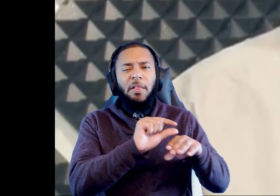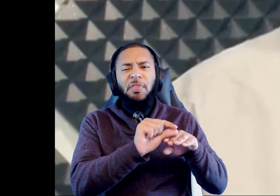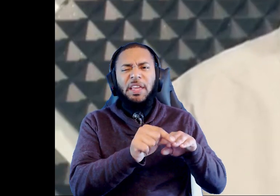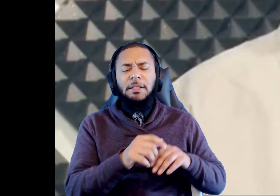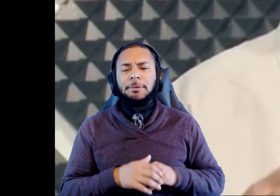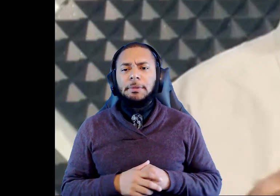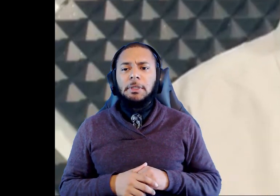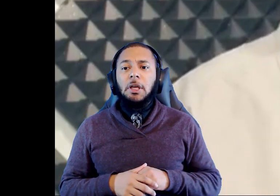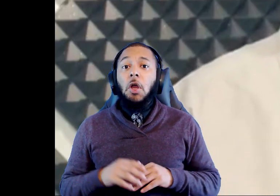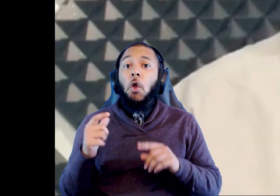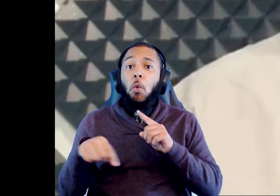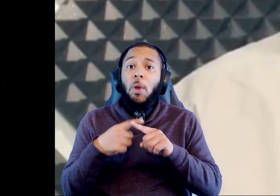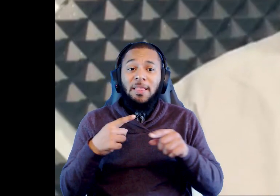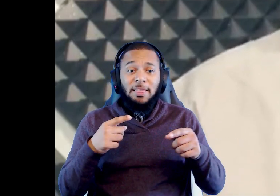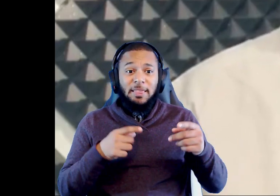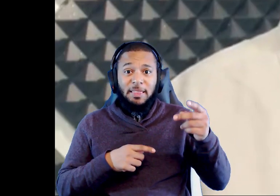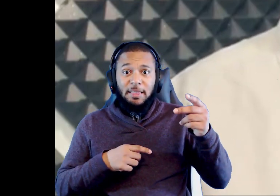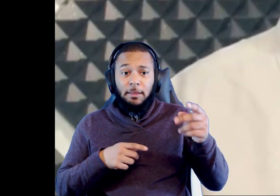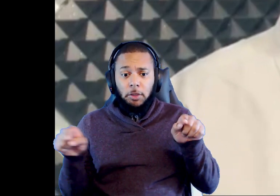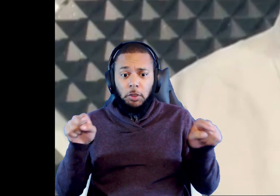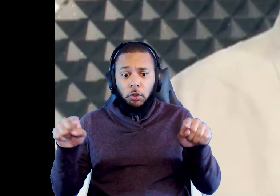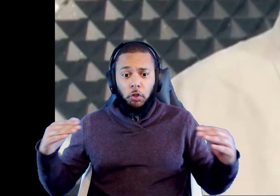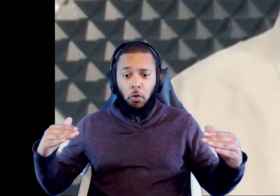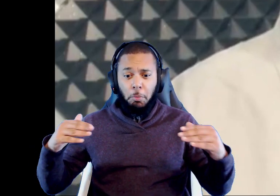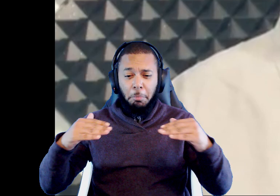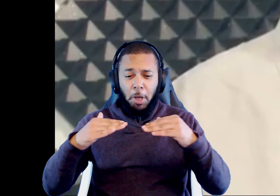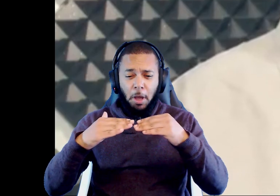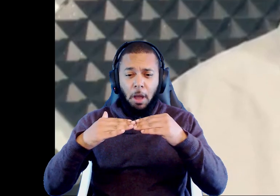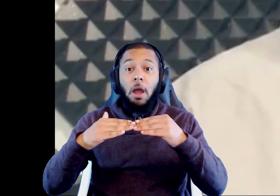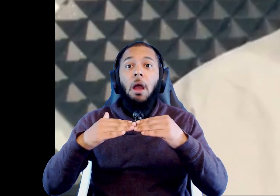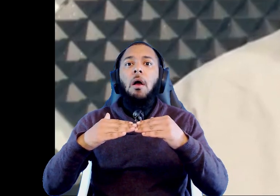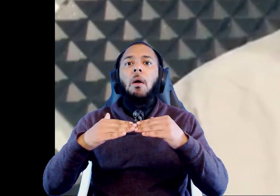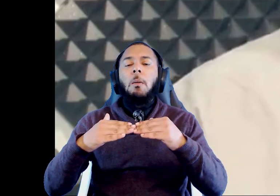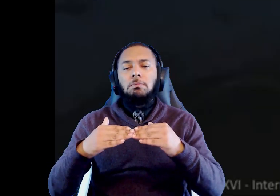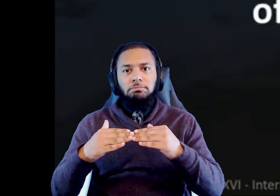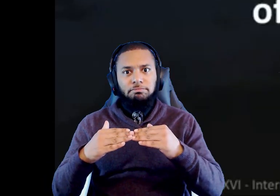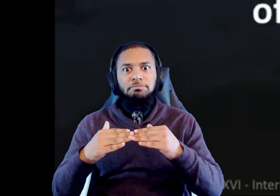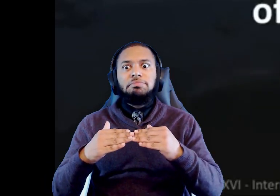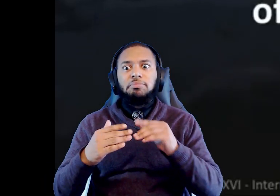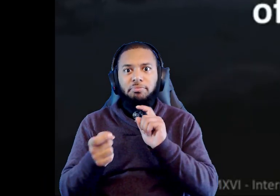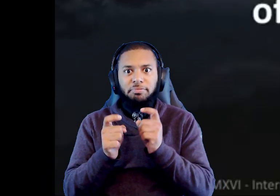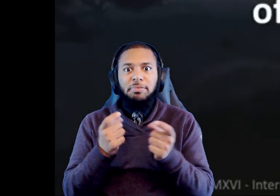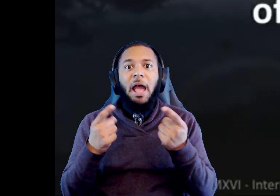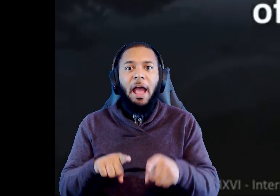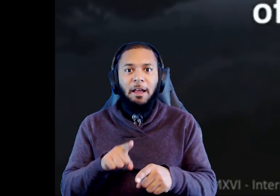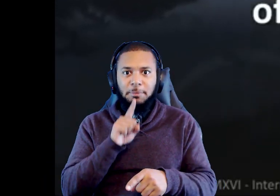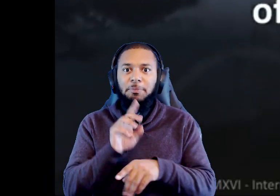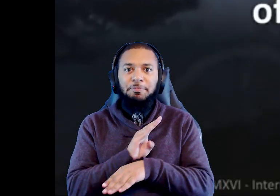pieces of crust meet each other, there's a lot of dynamics taking place.